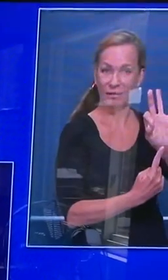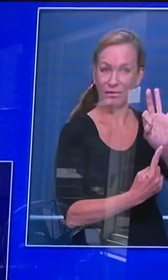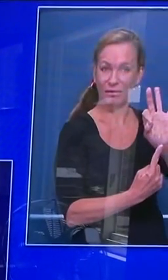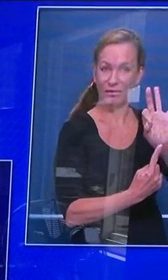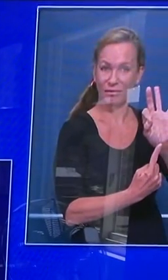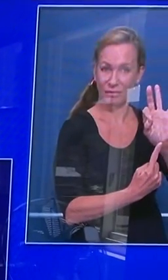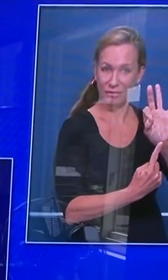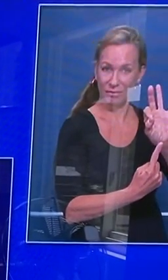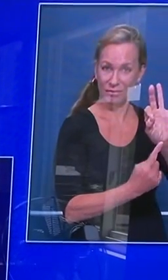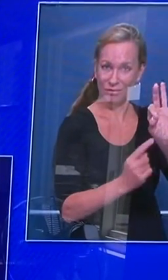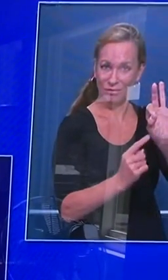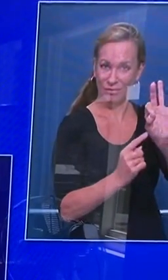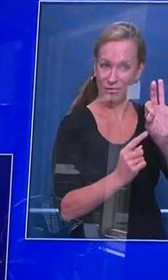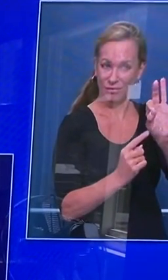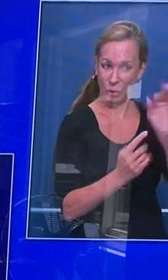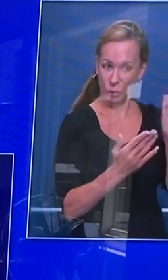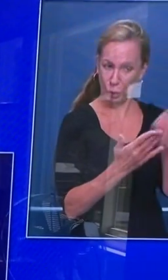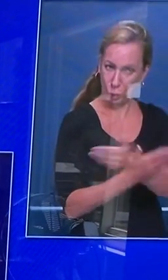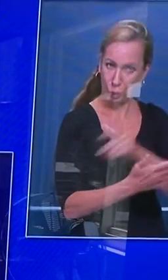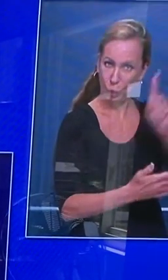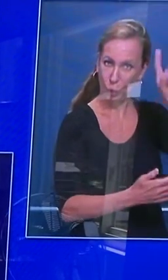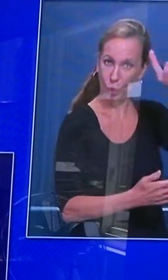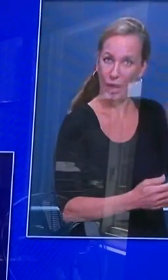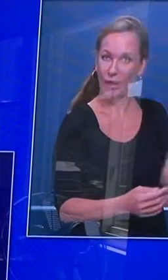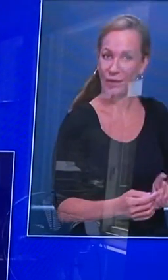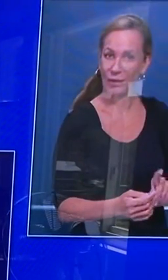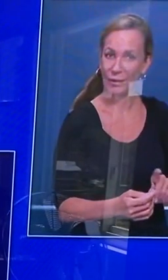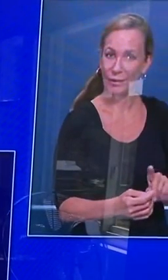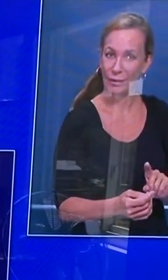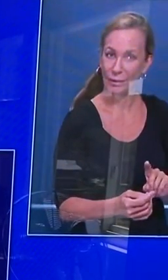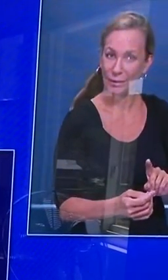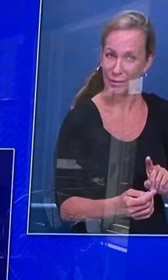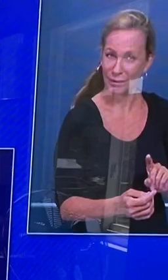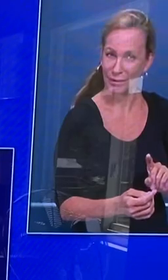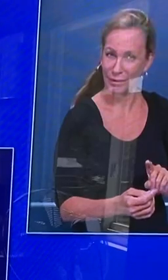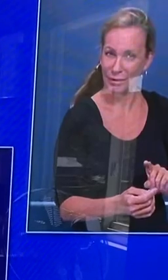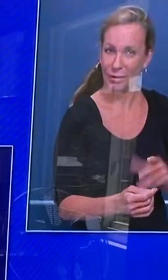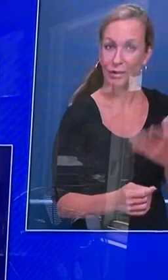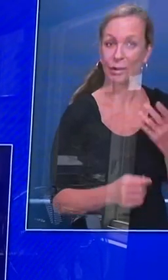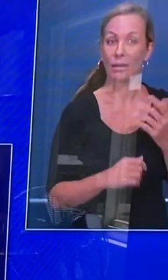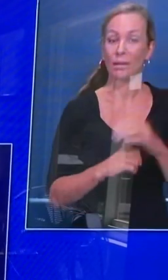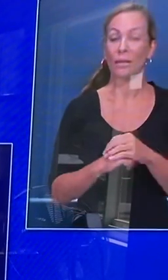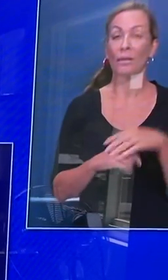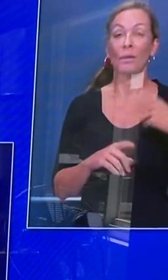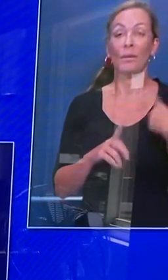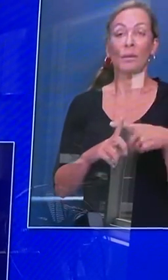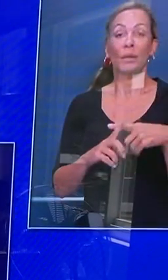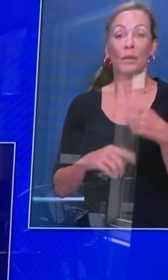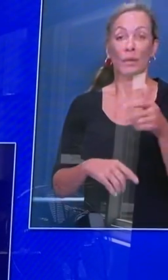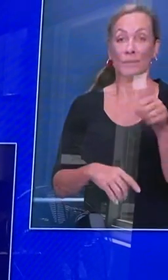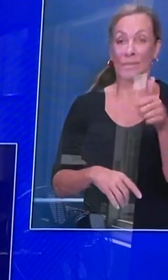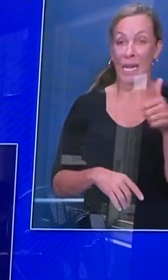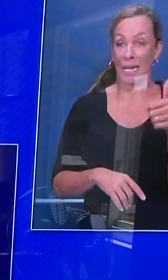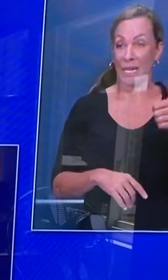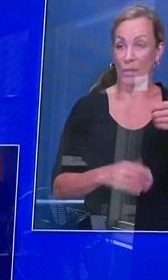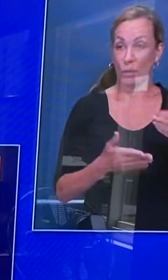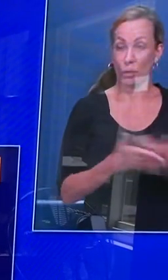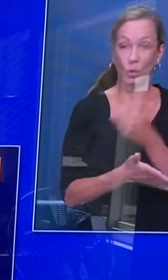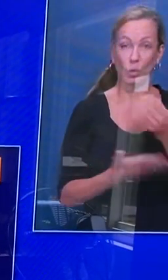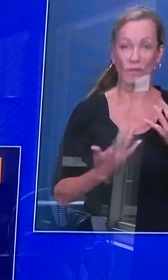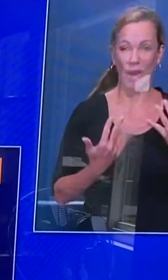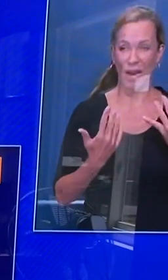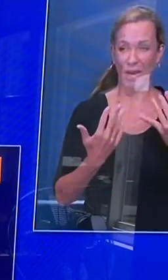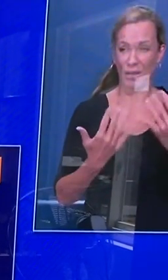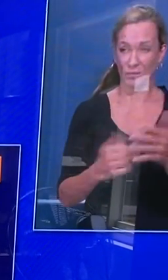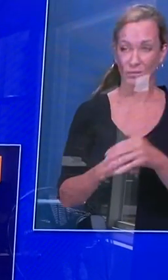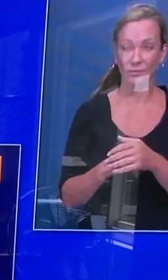challenge continues, including the weather today, particularly up in the Sierras, particularly in the eastern part of the state. We're still experiencing